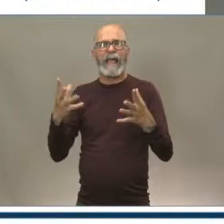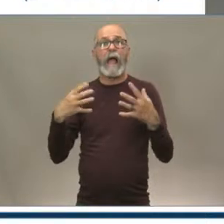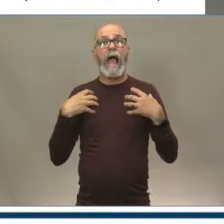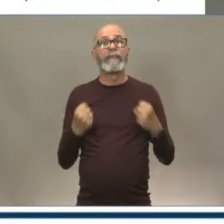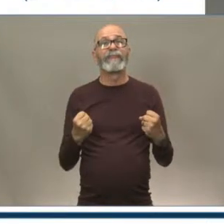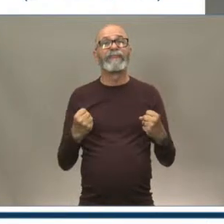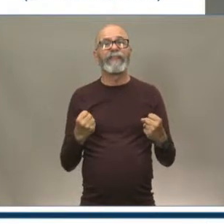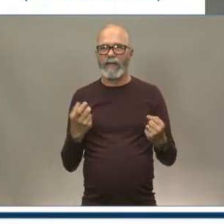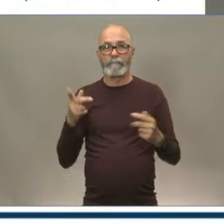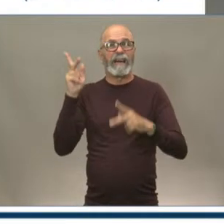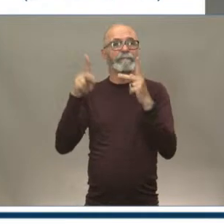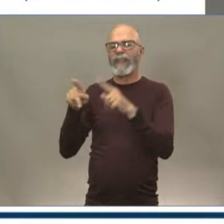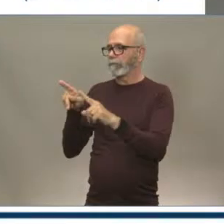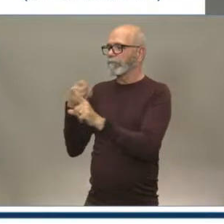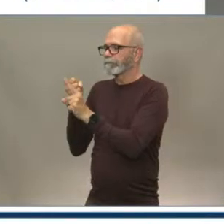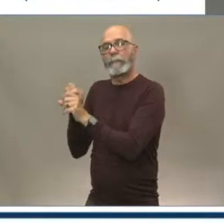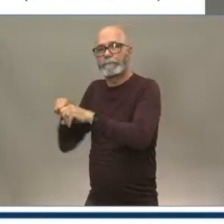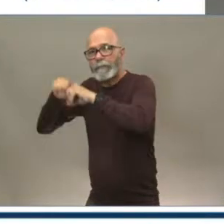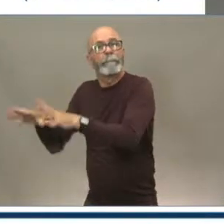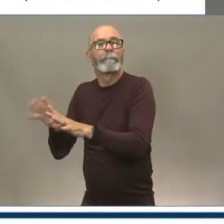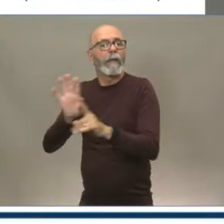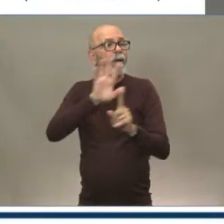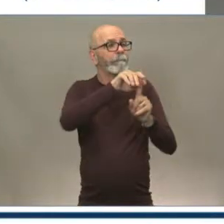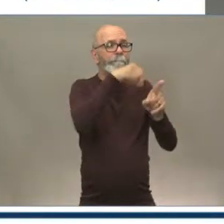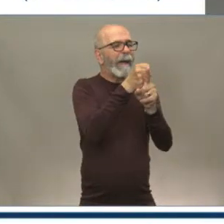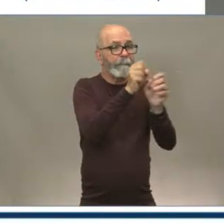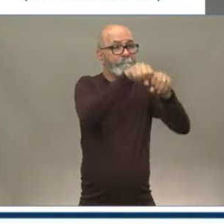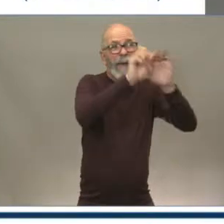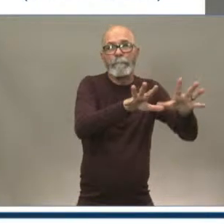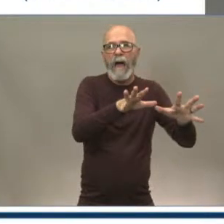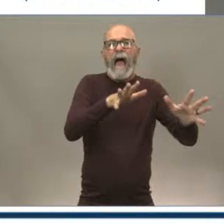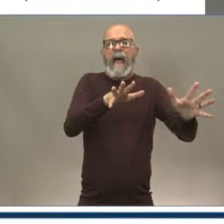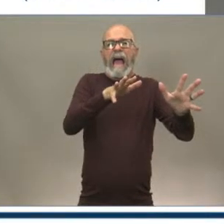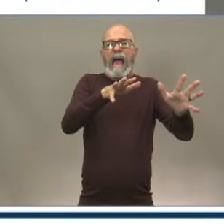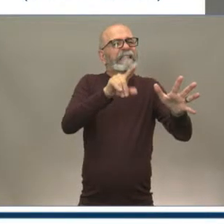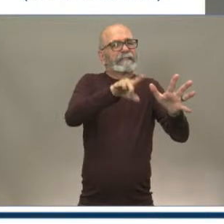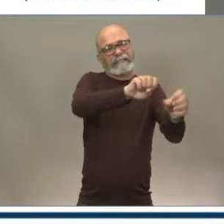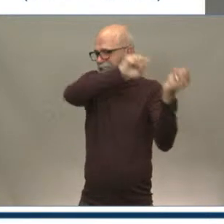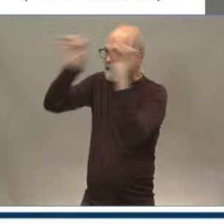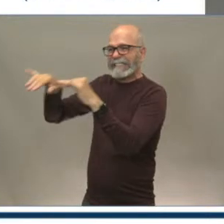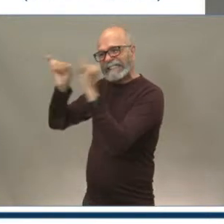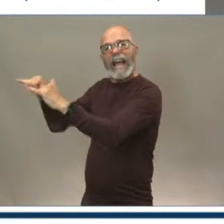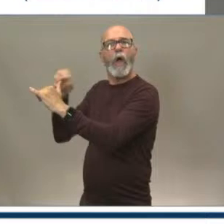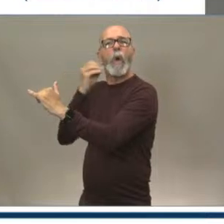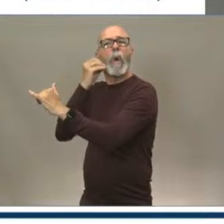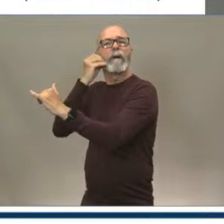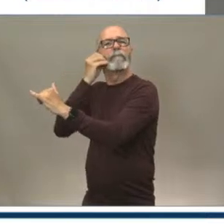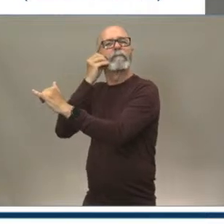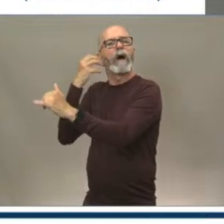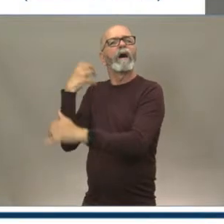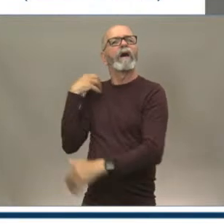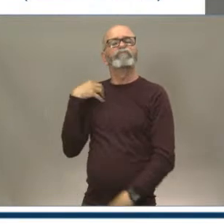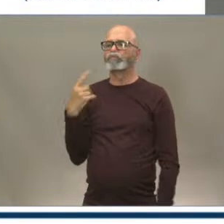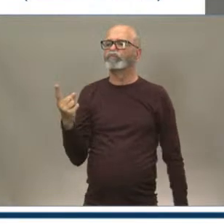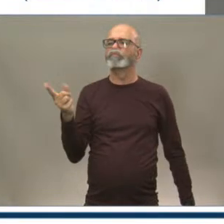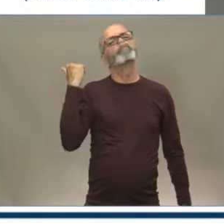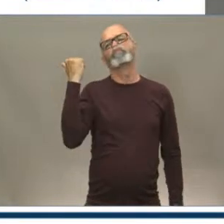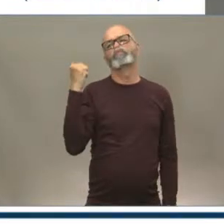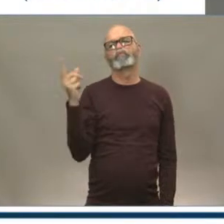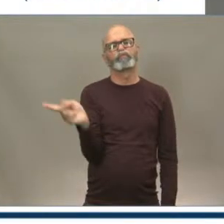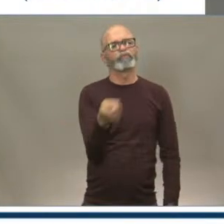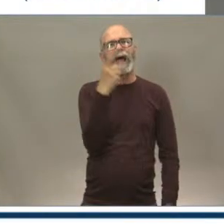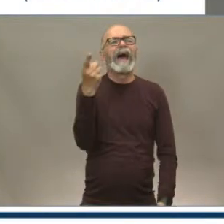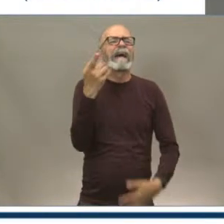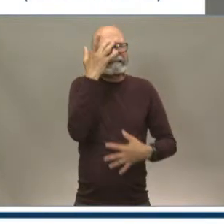where employees could work from home, but employees are still being required to be at home. So we need